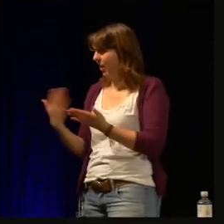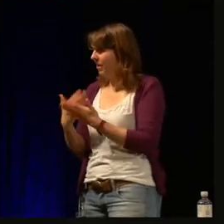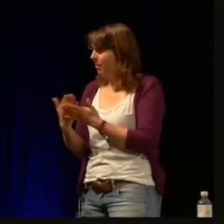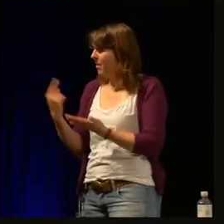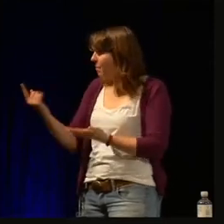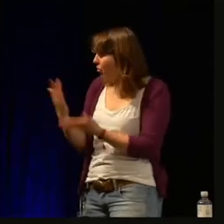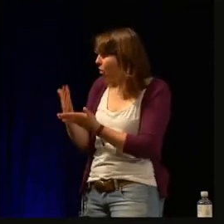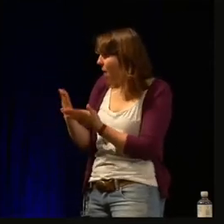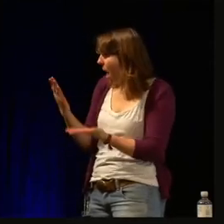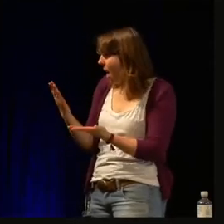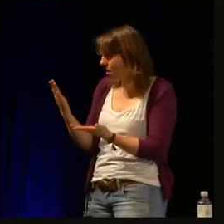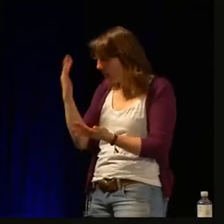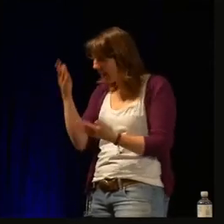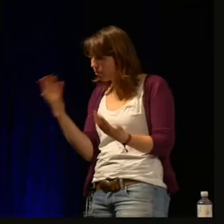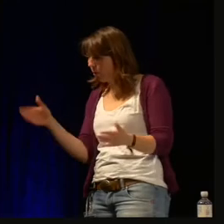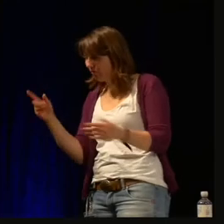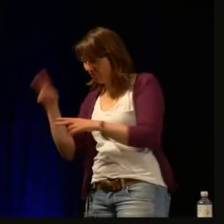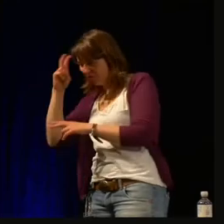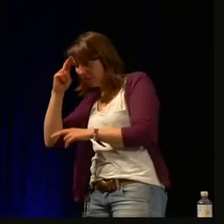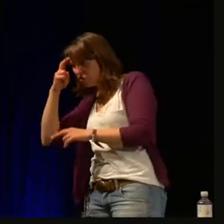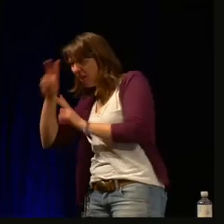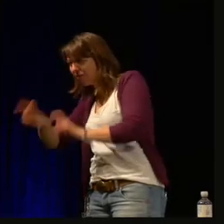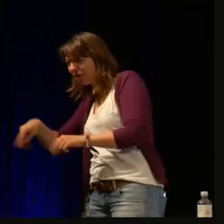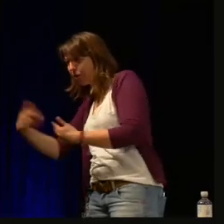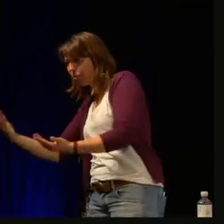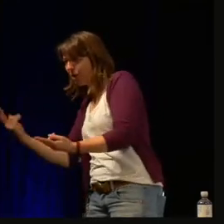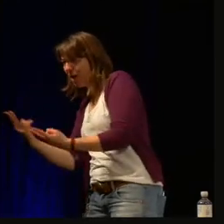sample? Have you ever dealt with this parallelism?